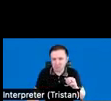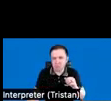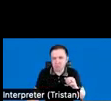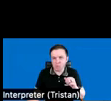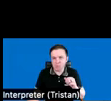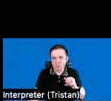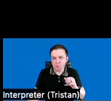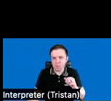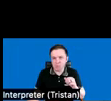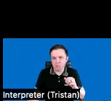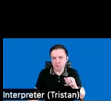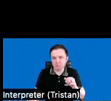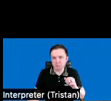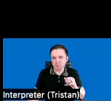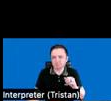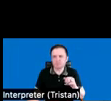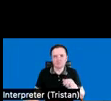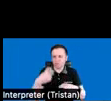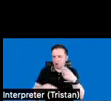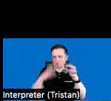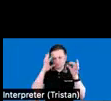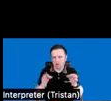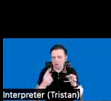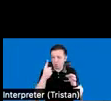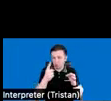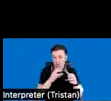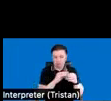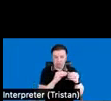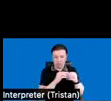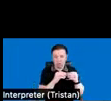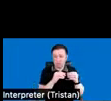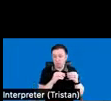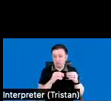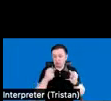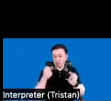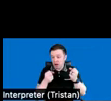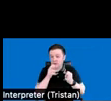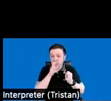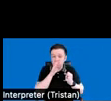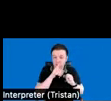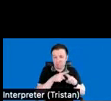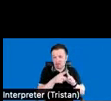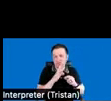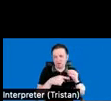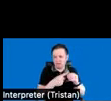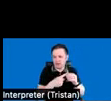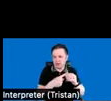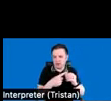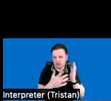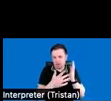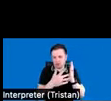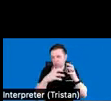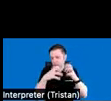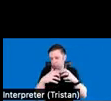make. One caregiver's daughter selected talking or driving. Parents also talk about frequent breakdowns of technology and inability